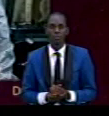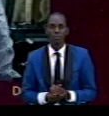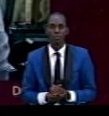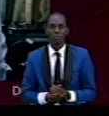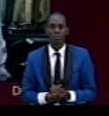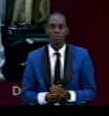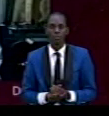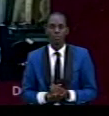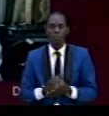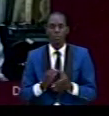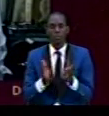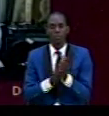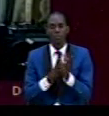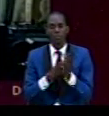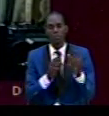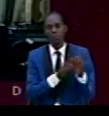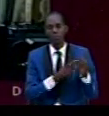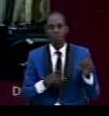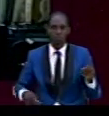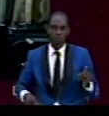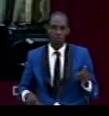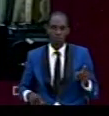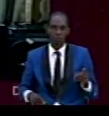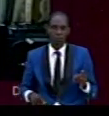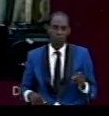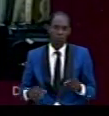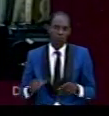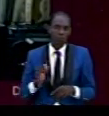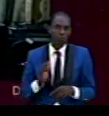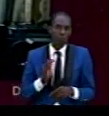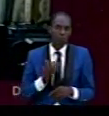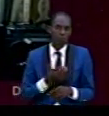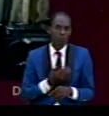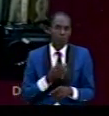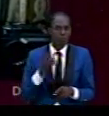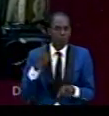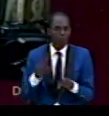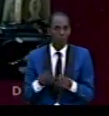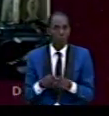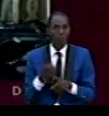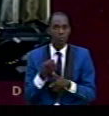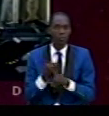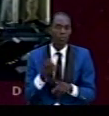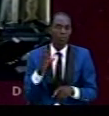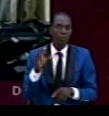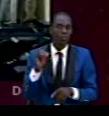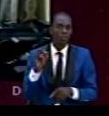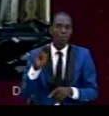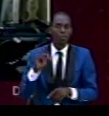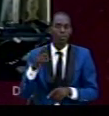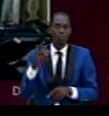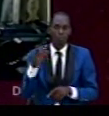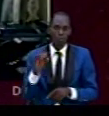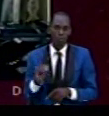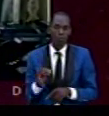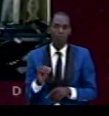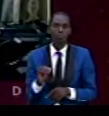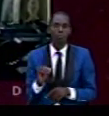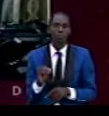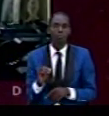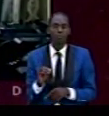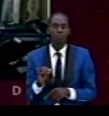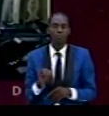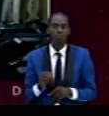Praise the Lord. I'm called Brother Fiston Bongongo from Congo, Kinshasa, Republic Democratic of